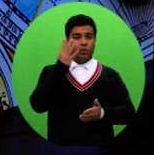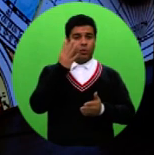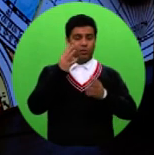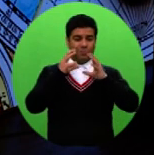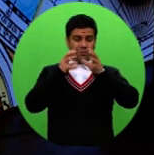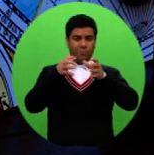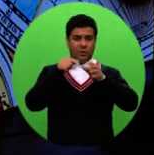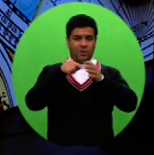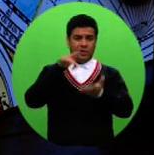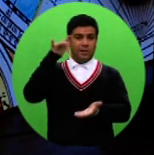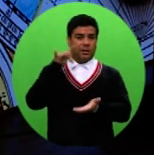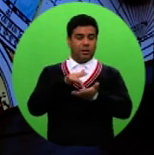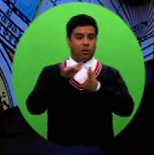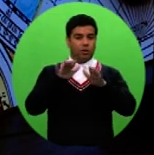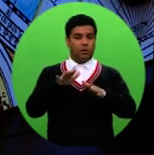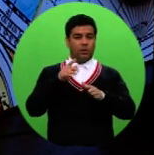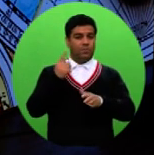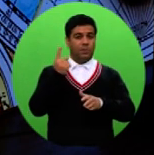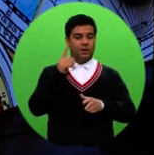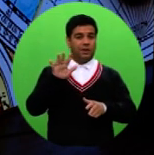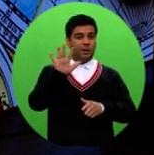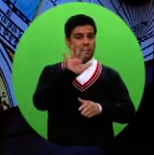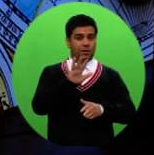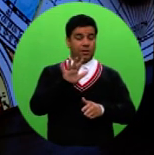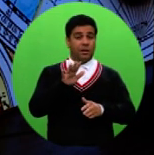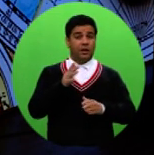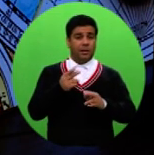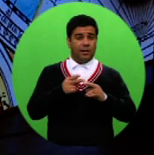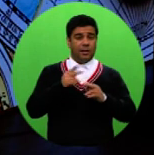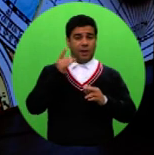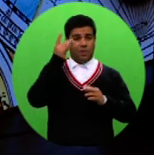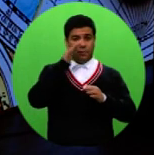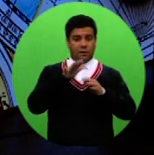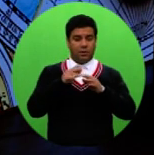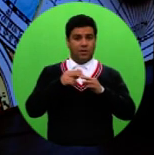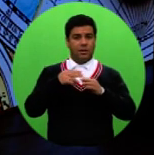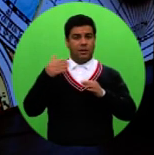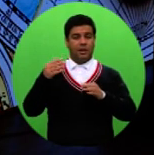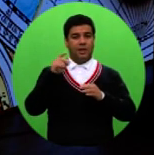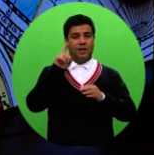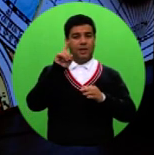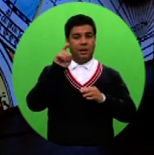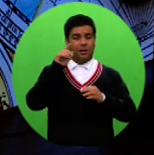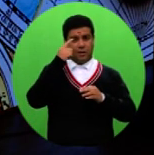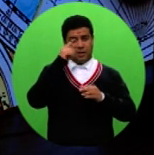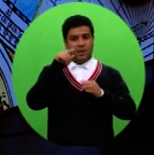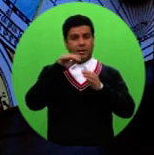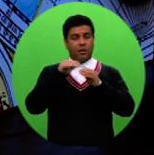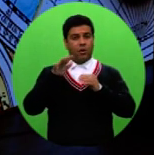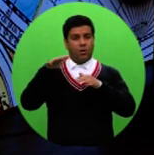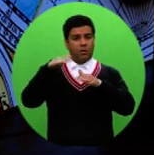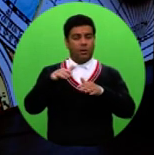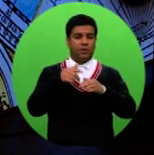joylashgan yagona qit'a. Afrikaning sharqida Hind okeani, g'arbida Atlantika okeani o'rab